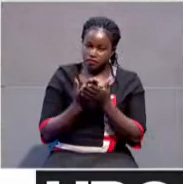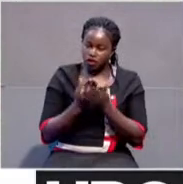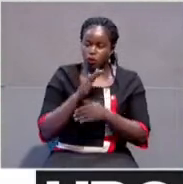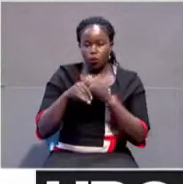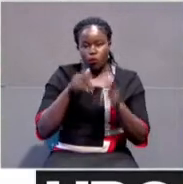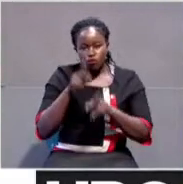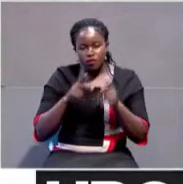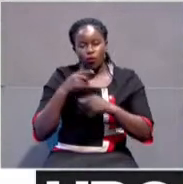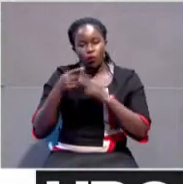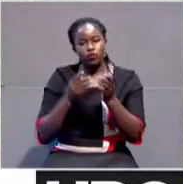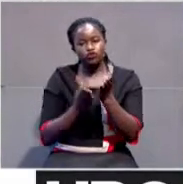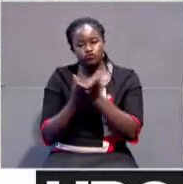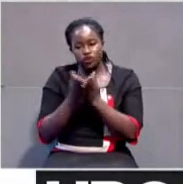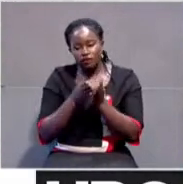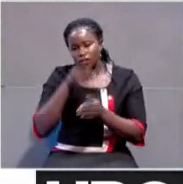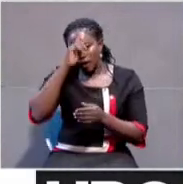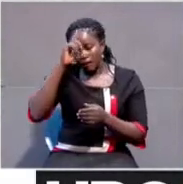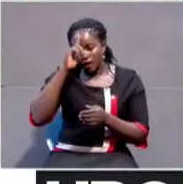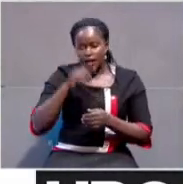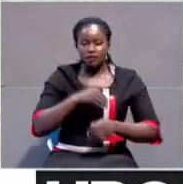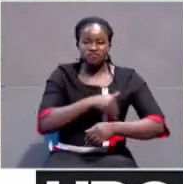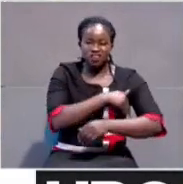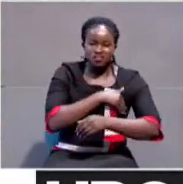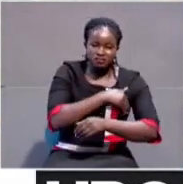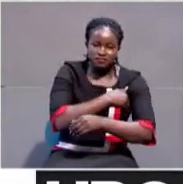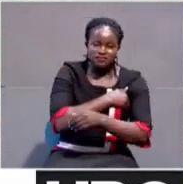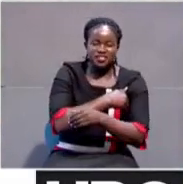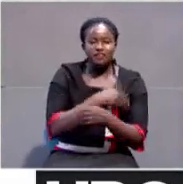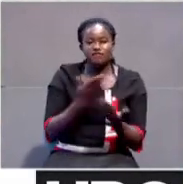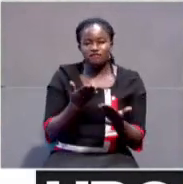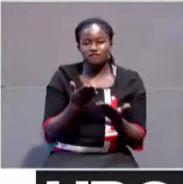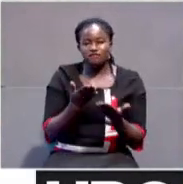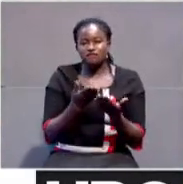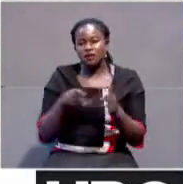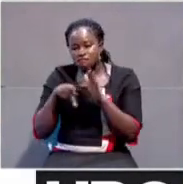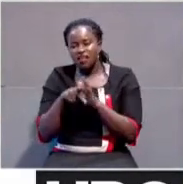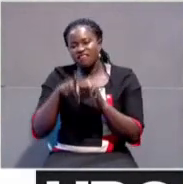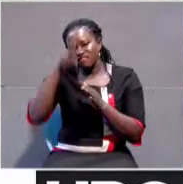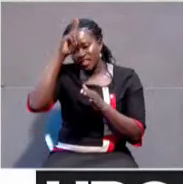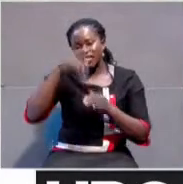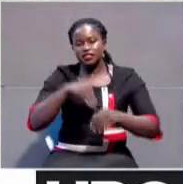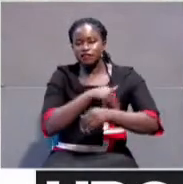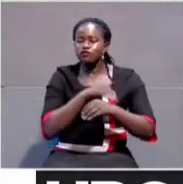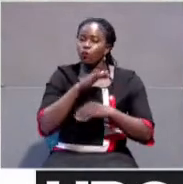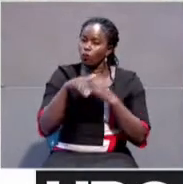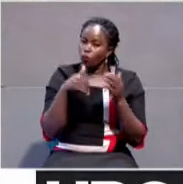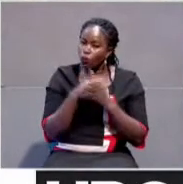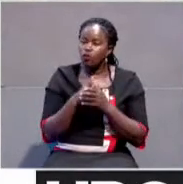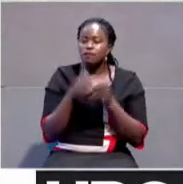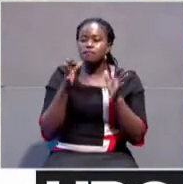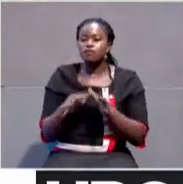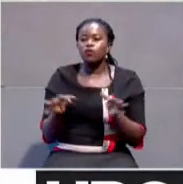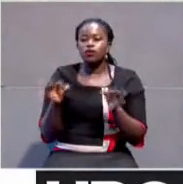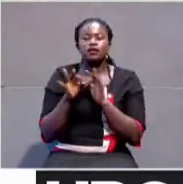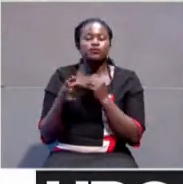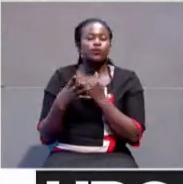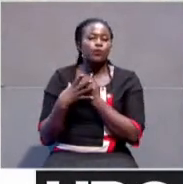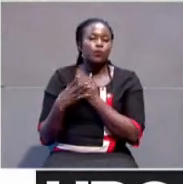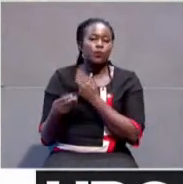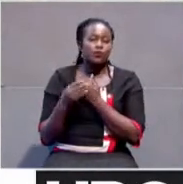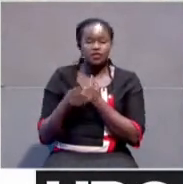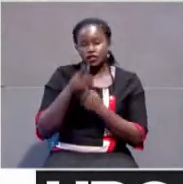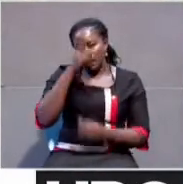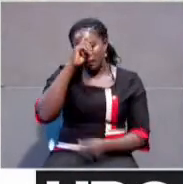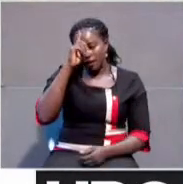the county chiefs, the gombola chiefs, the parish chiefs, the village chiefs, to emulate